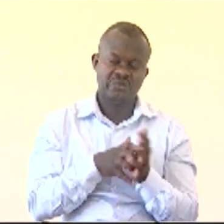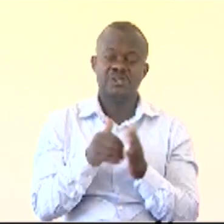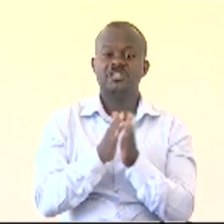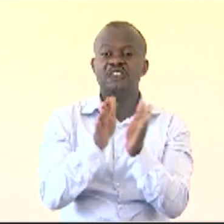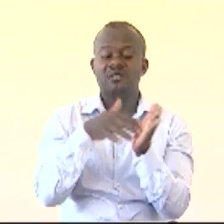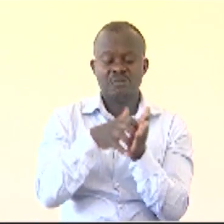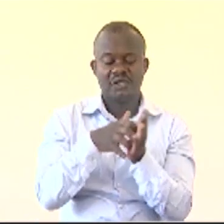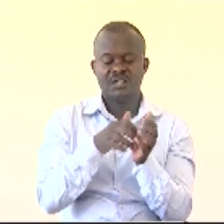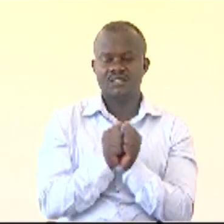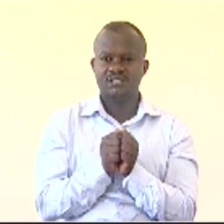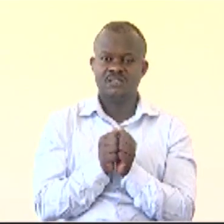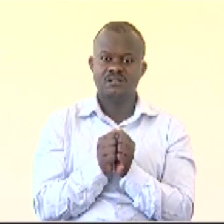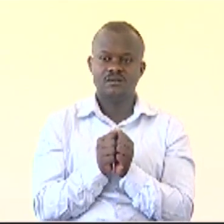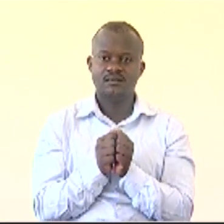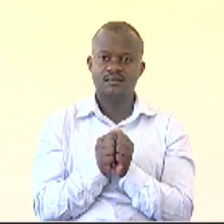weakness.